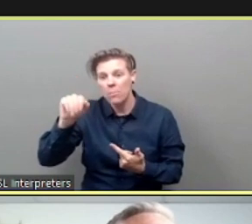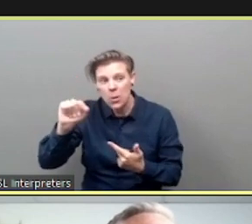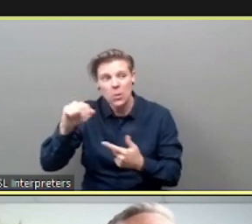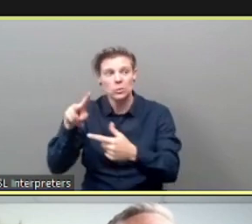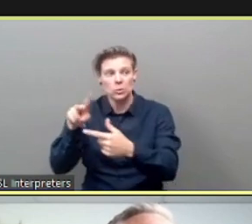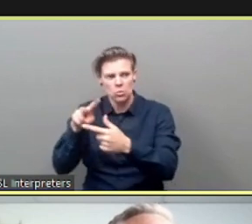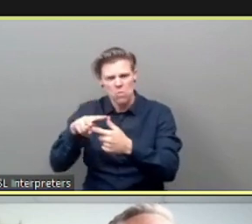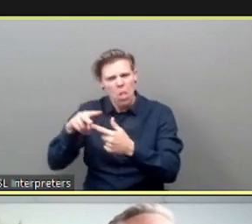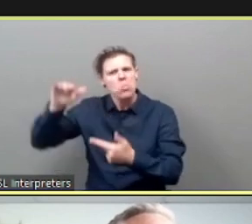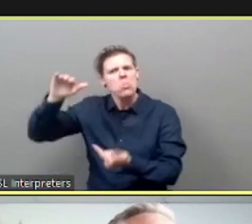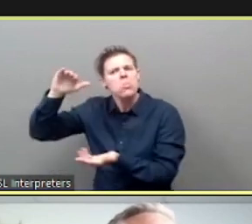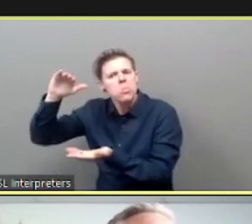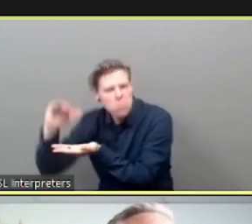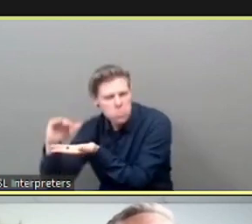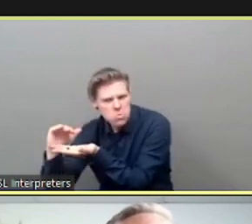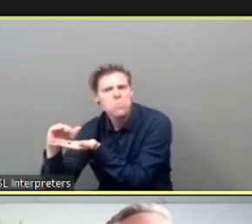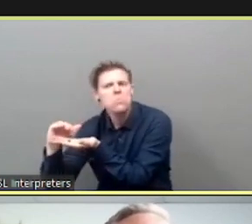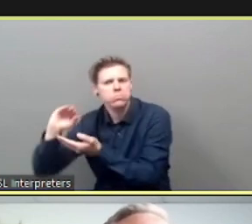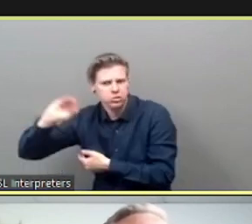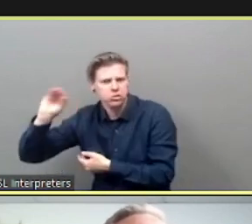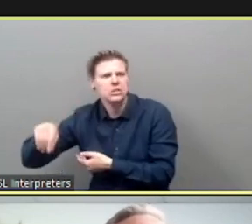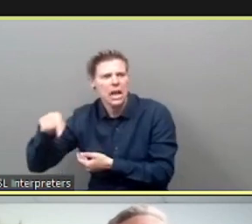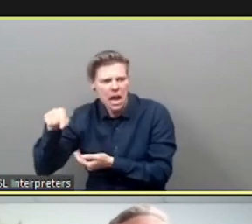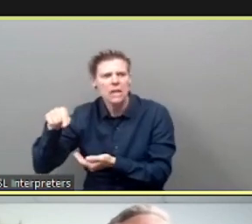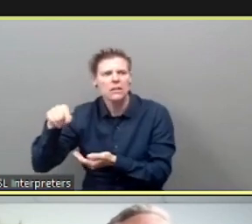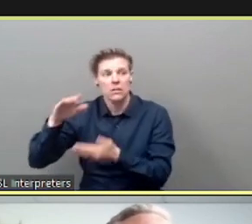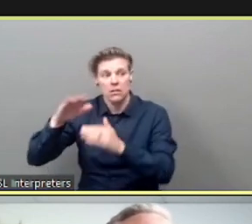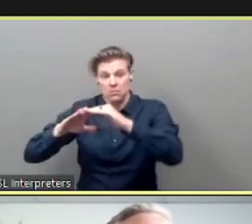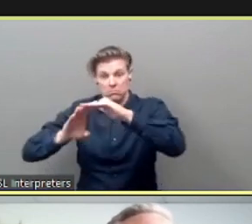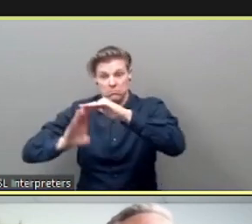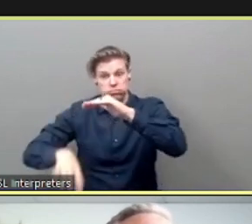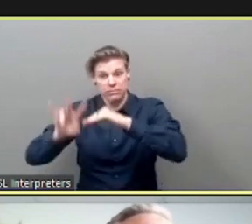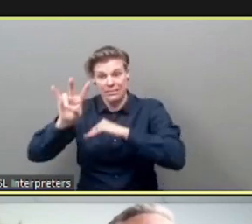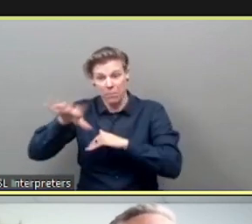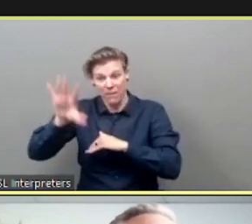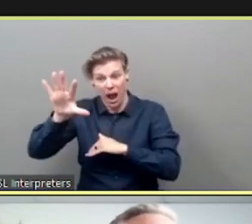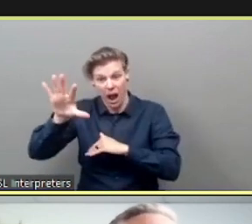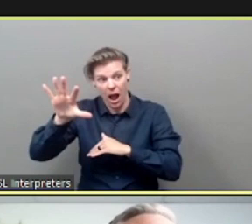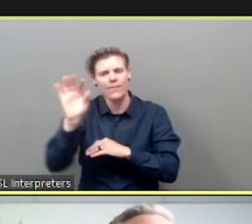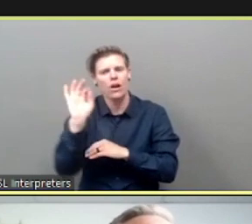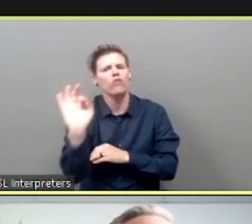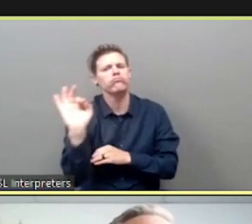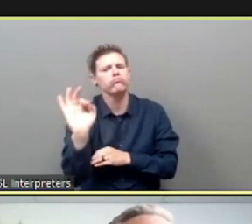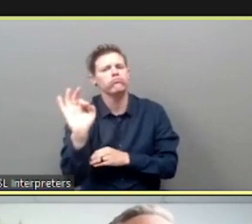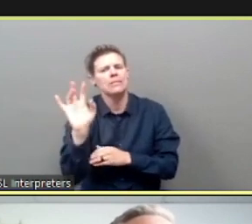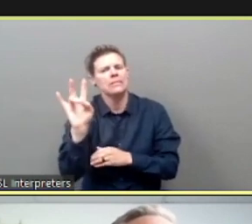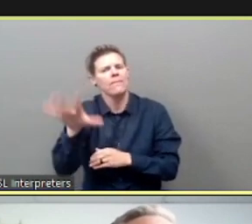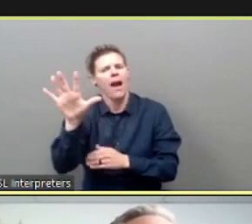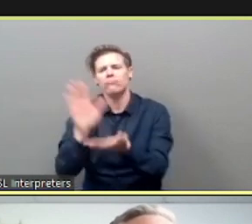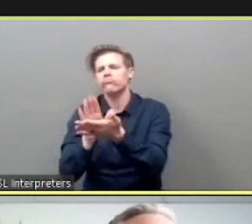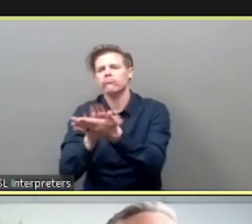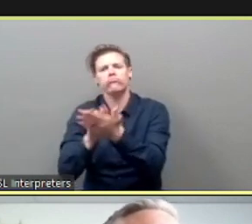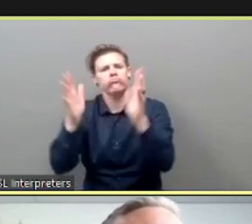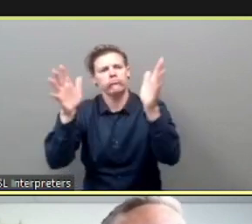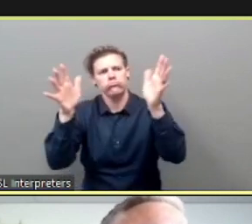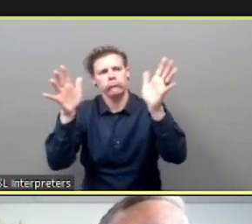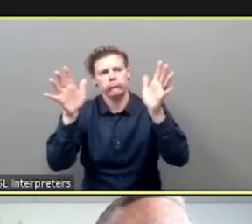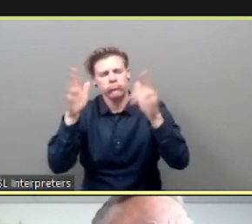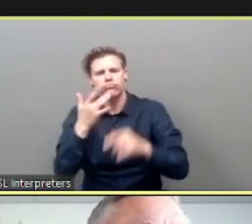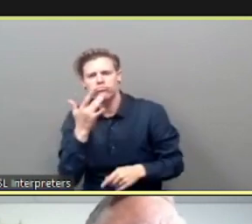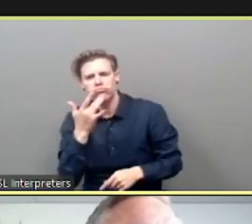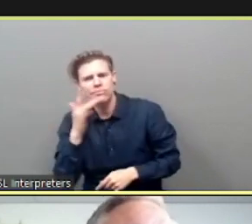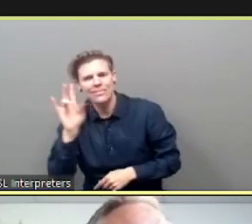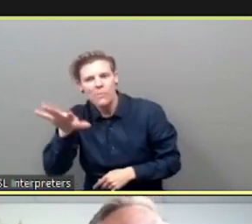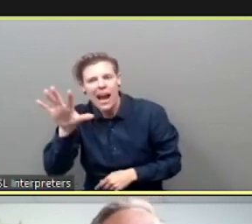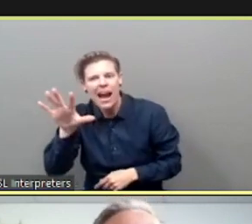test positivity rate below 7.5 is where we want to see it. So I think there's maybe 6